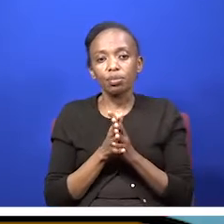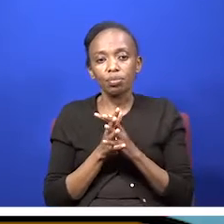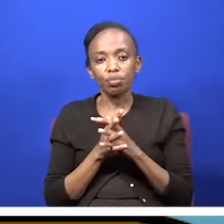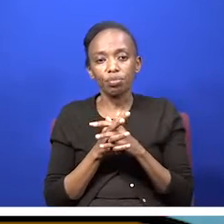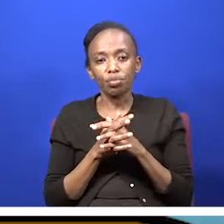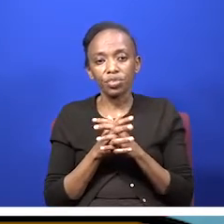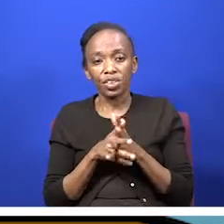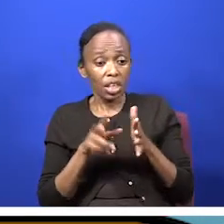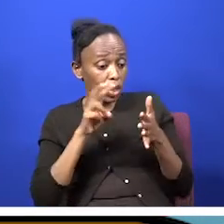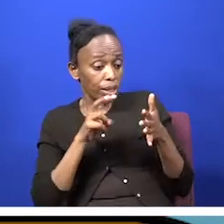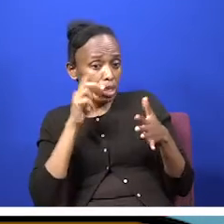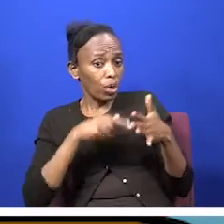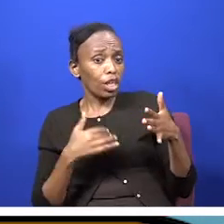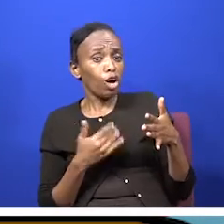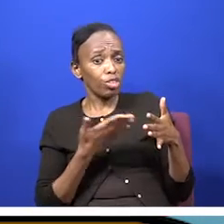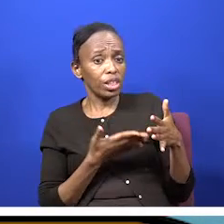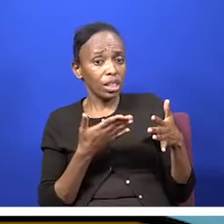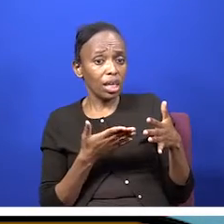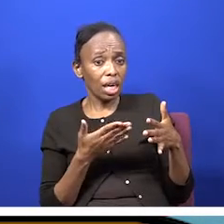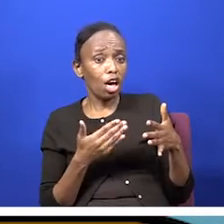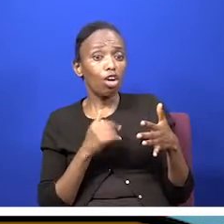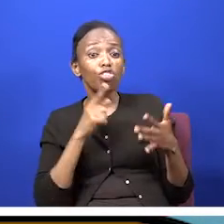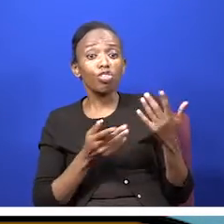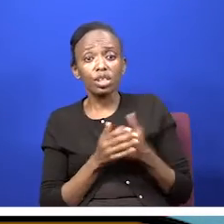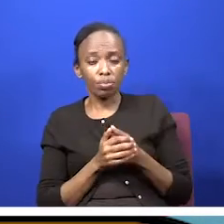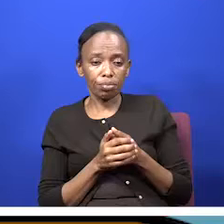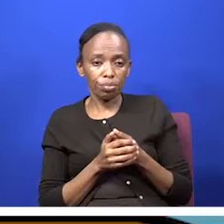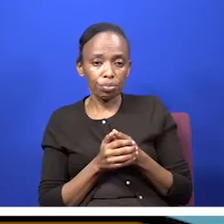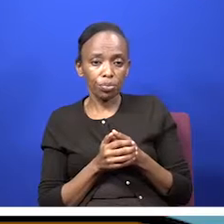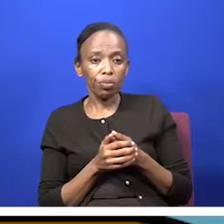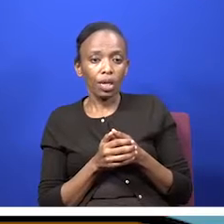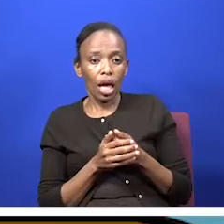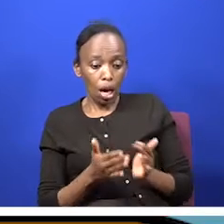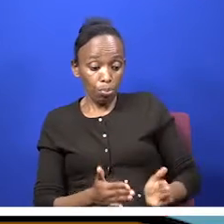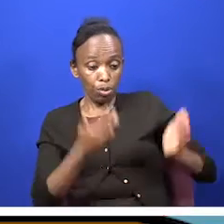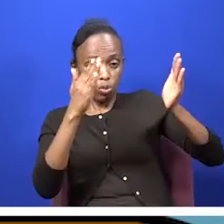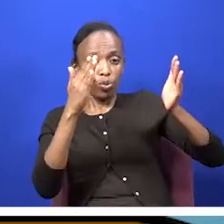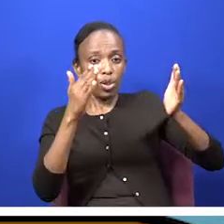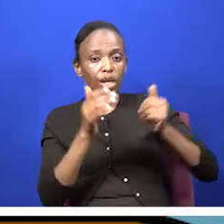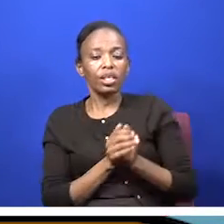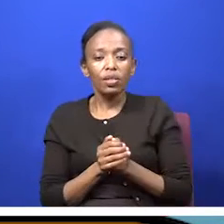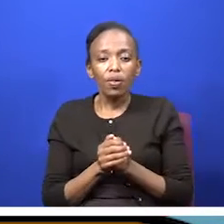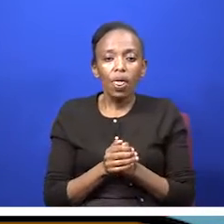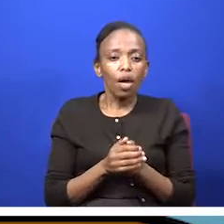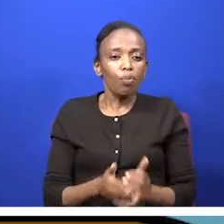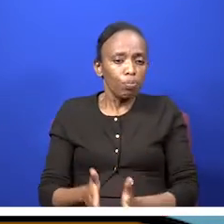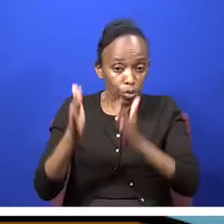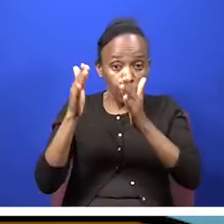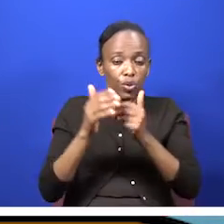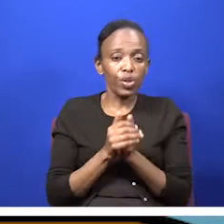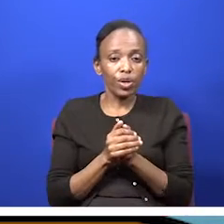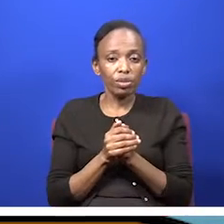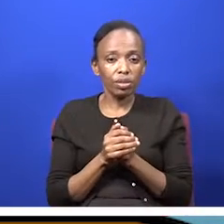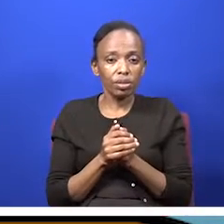lesson. You see what I'm holding? I am holding a booth. Oh. Hmm?